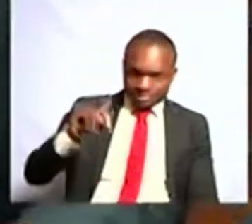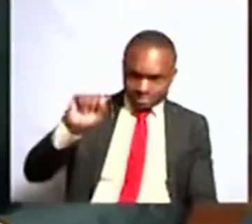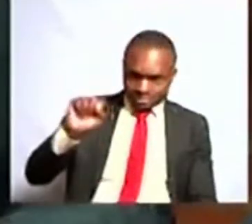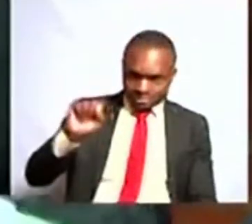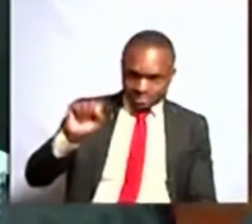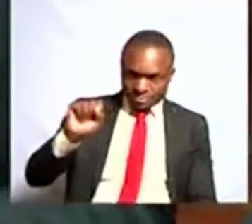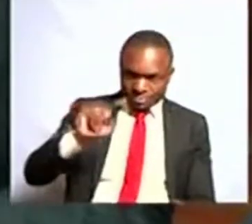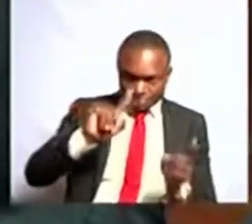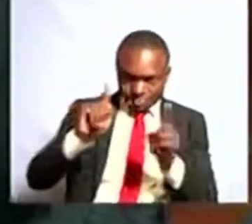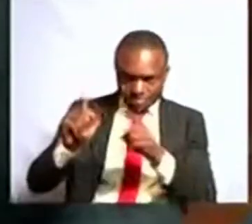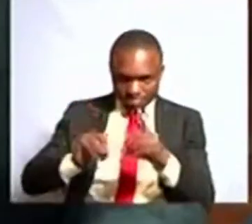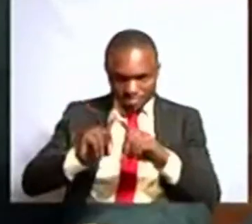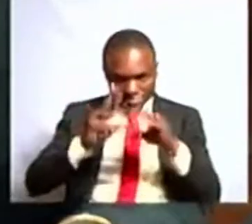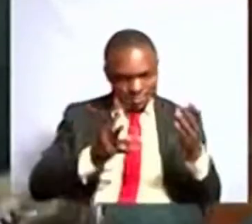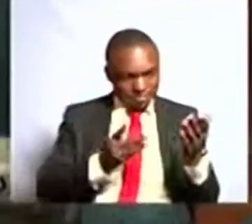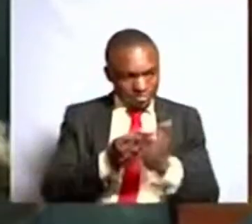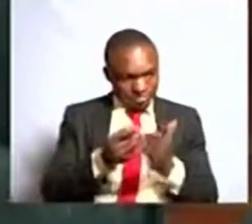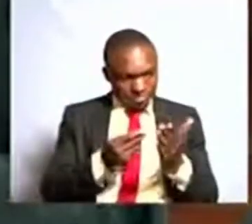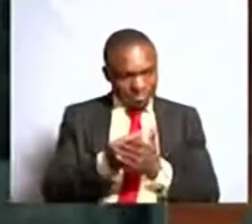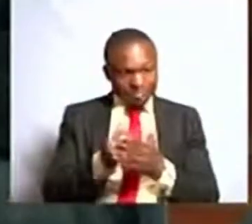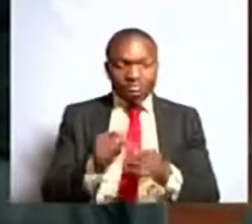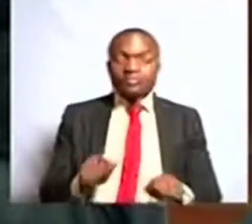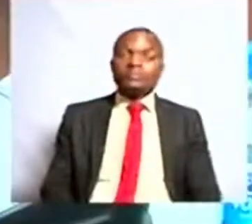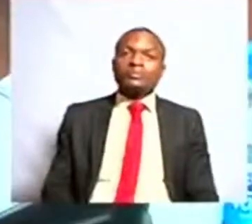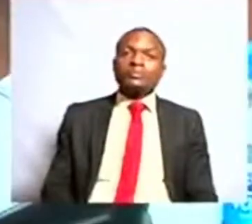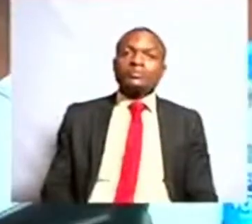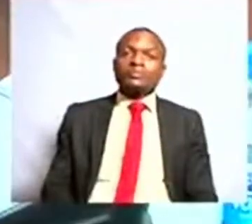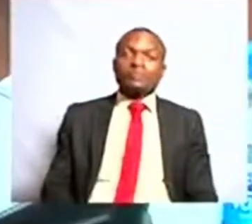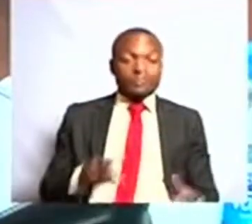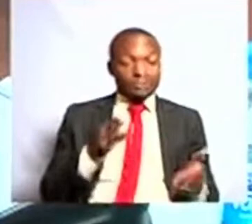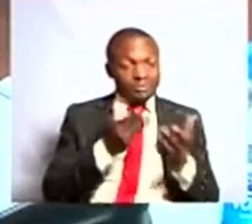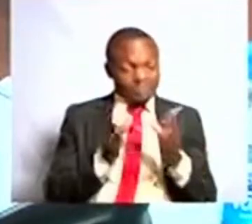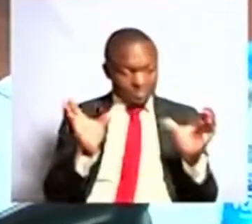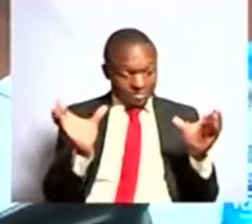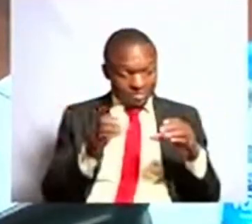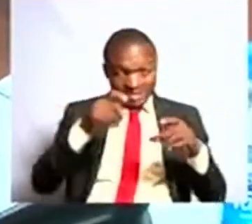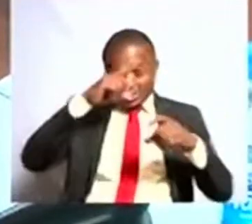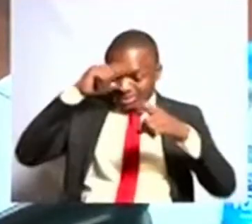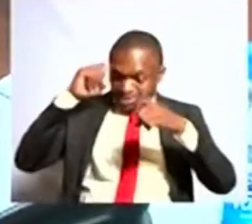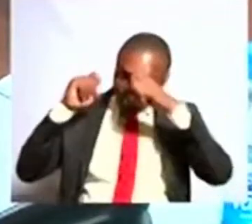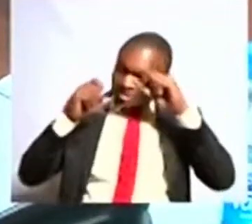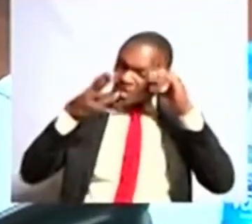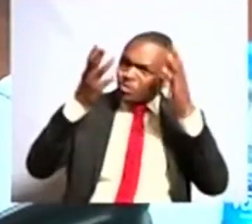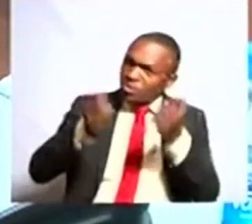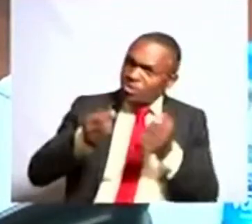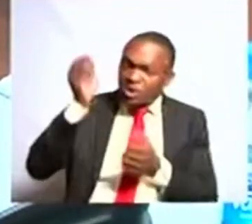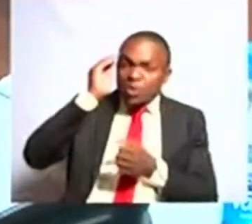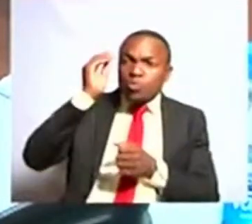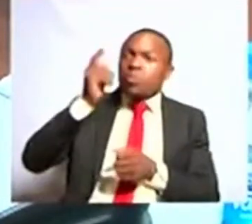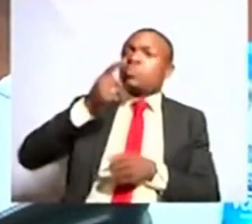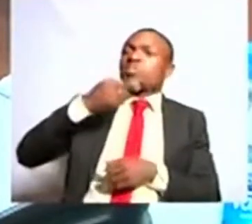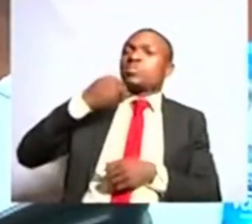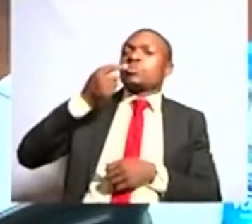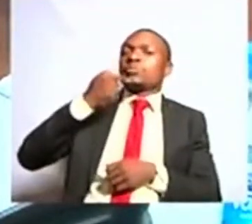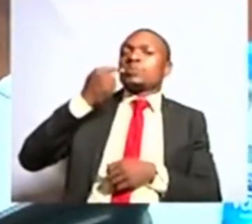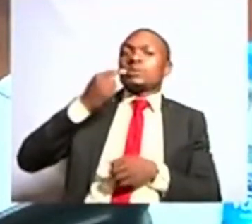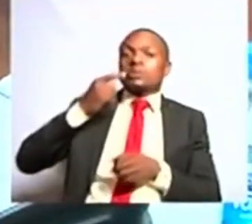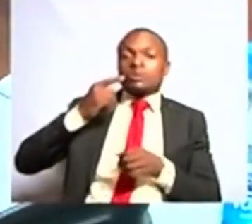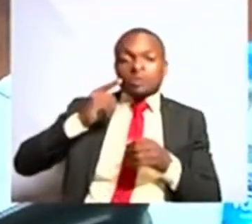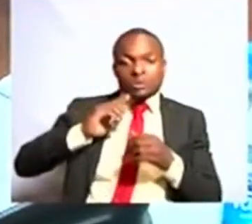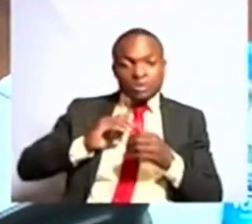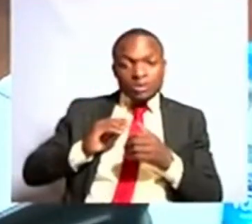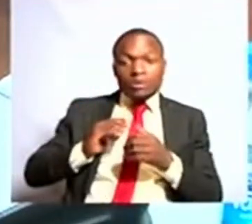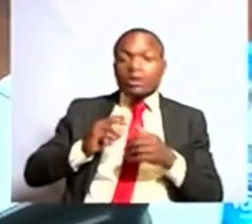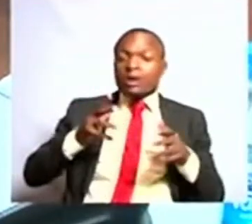of course, to the Director of Finance. This committee is laboring. They would want to know who actually directed